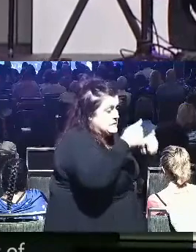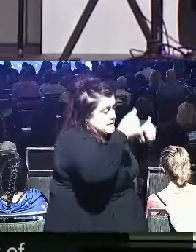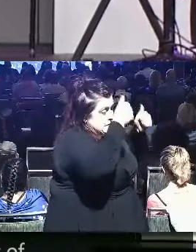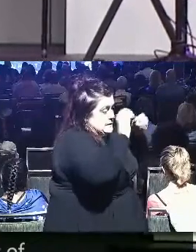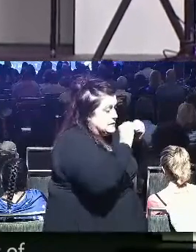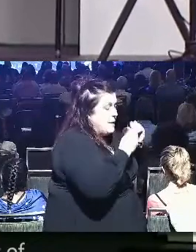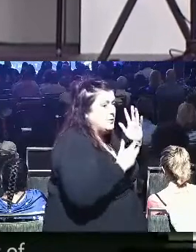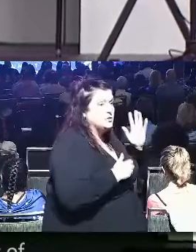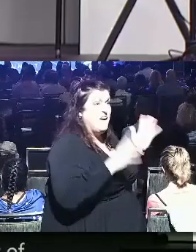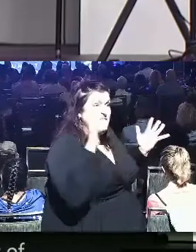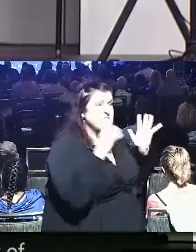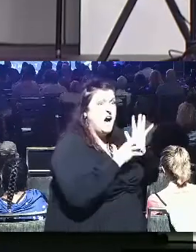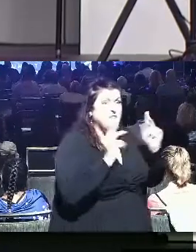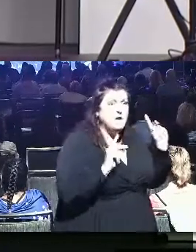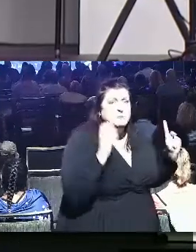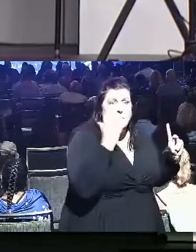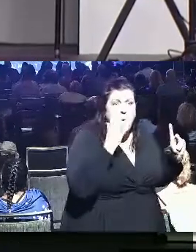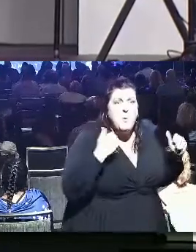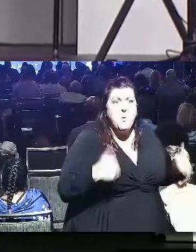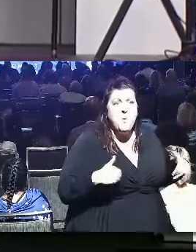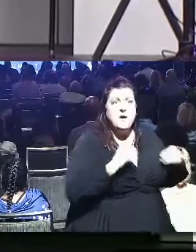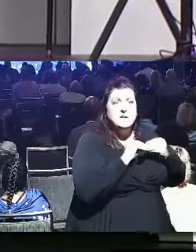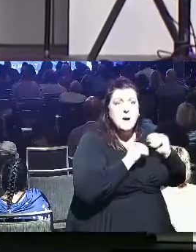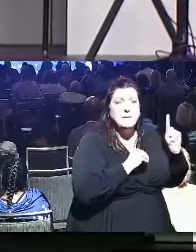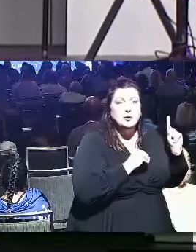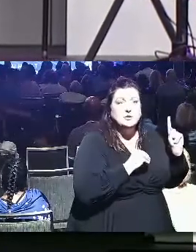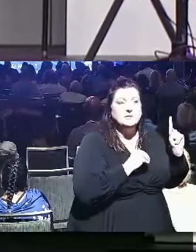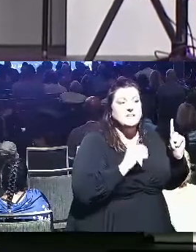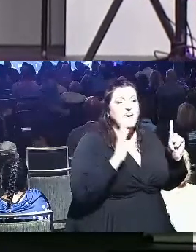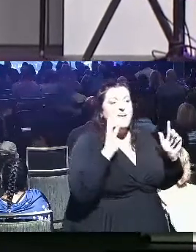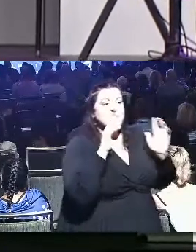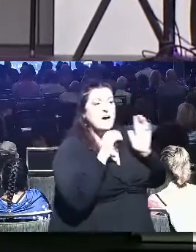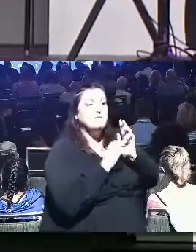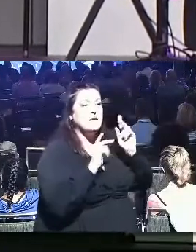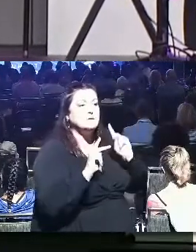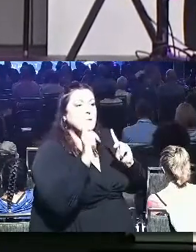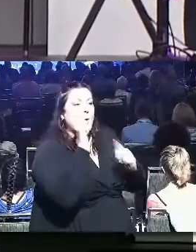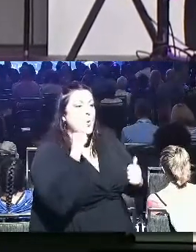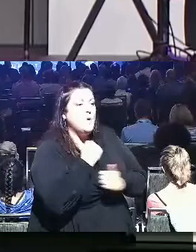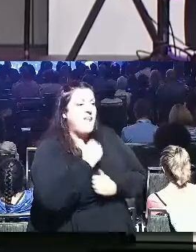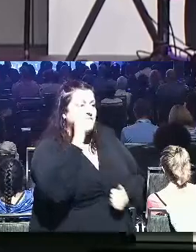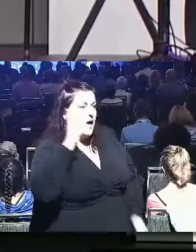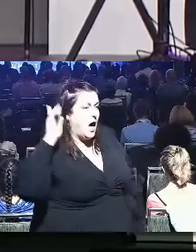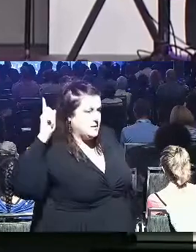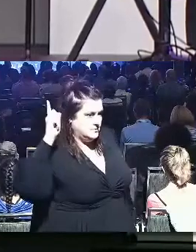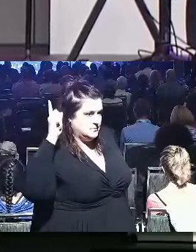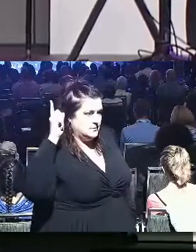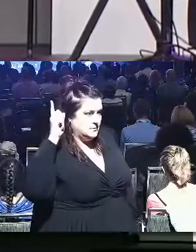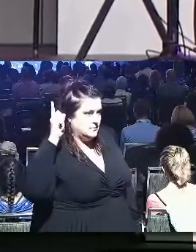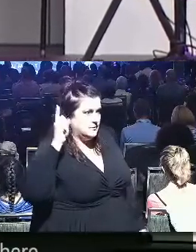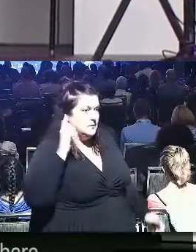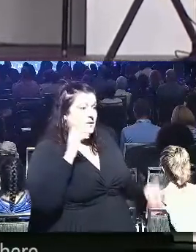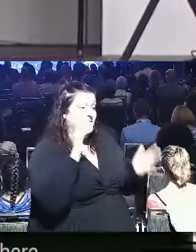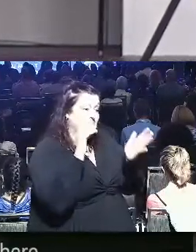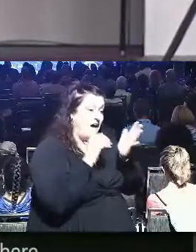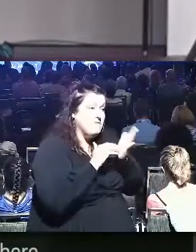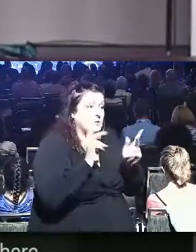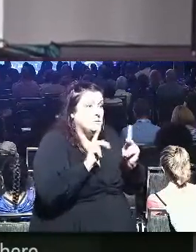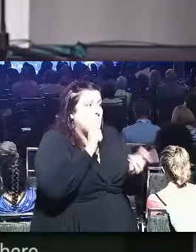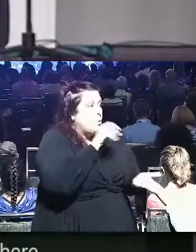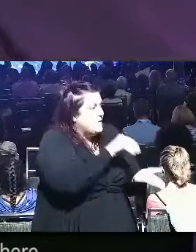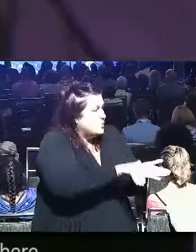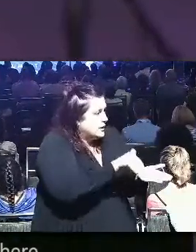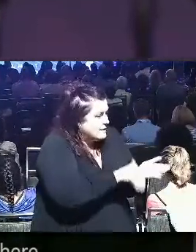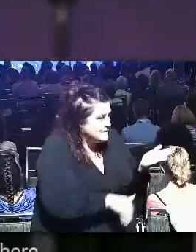there's 5,000 people here, it's that there's 5,000 loving people here. That there's 5,000 forgiving people